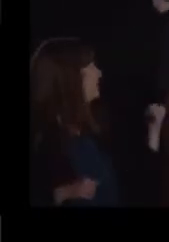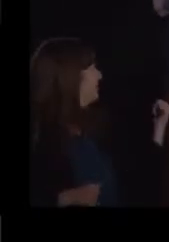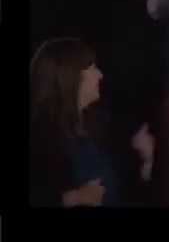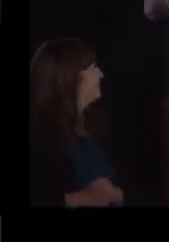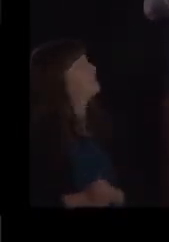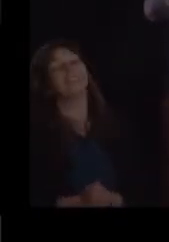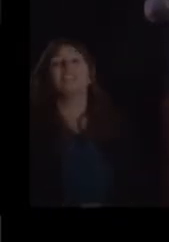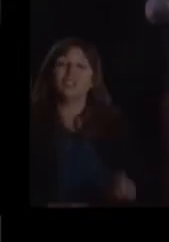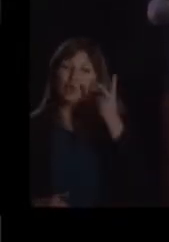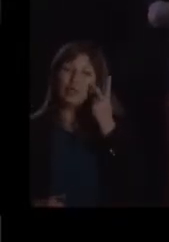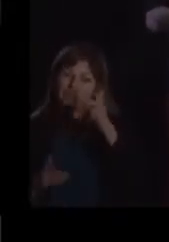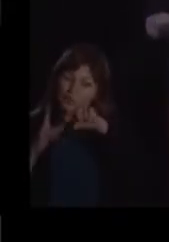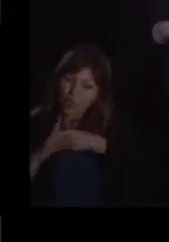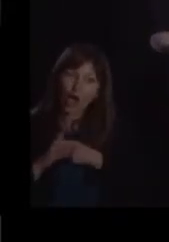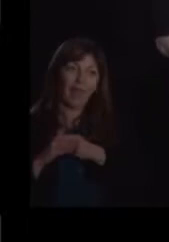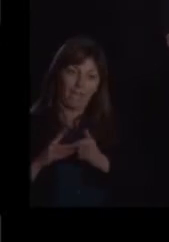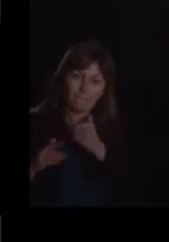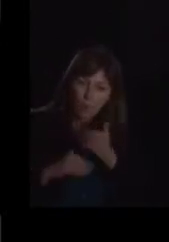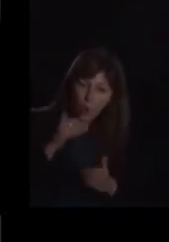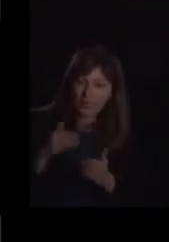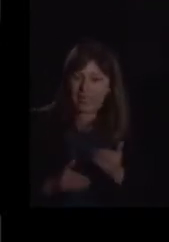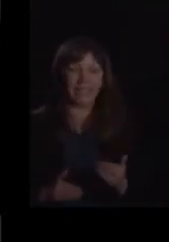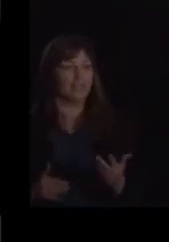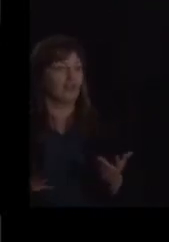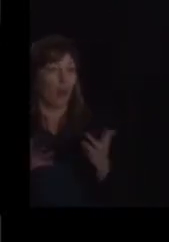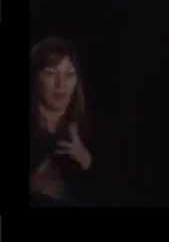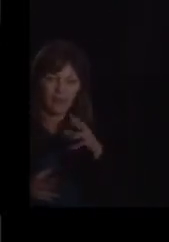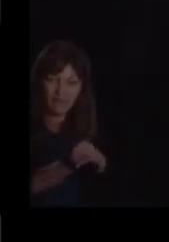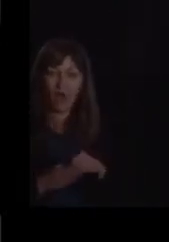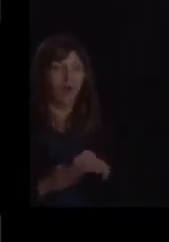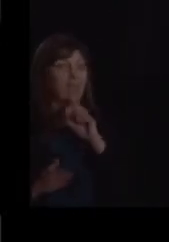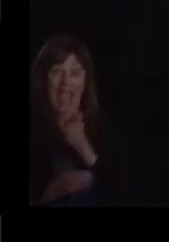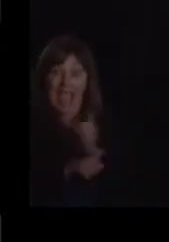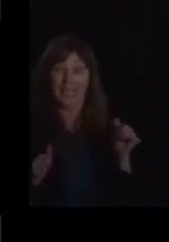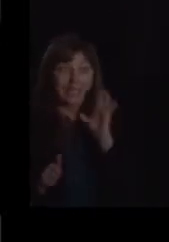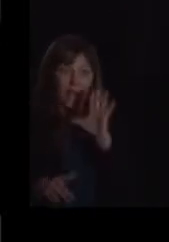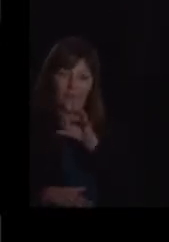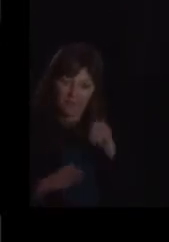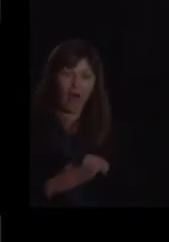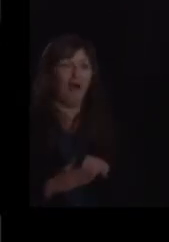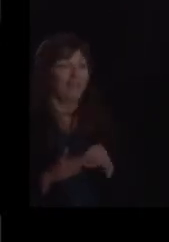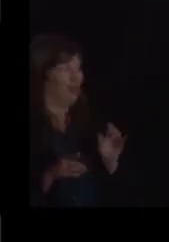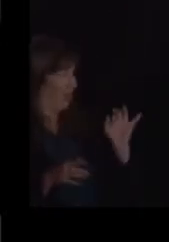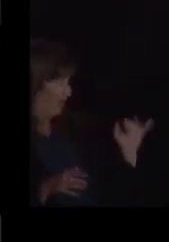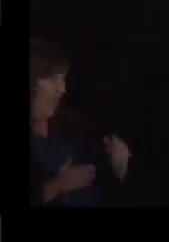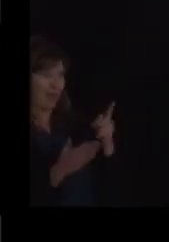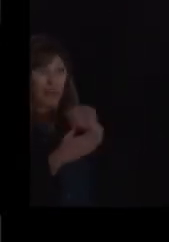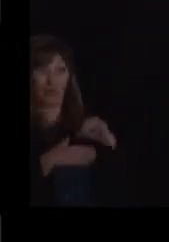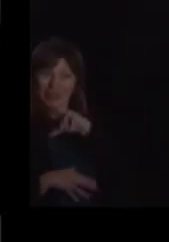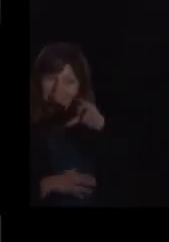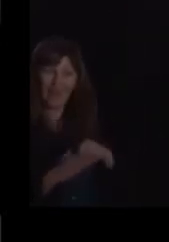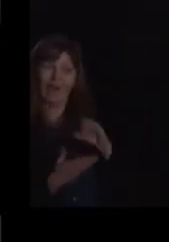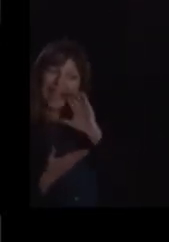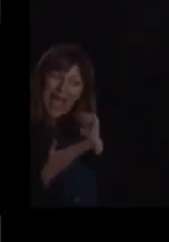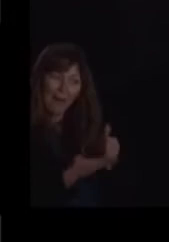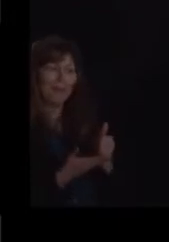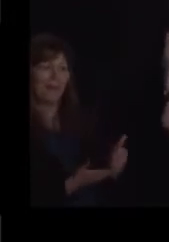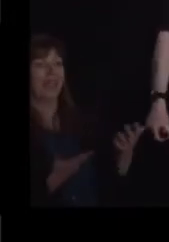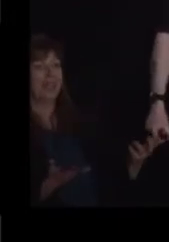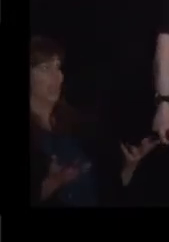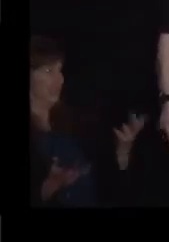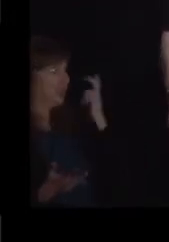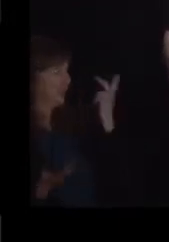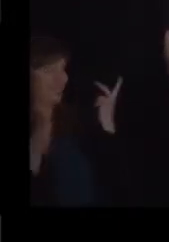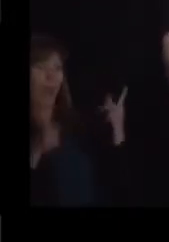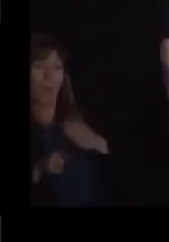so starting this whole thing of, I would just love to be involved, anything I can do, I would be loved to, you know, just anything I can do to help, to then go,